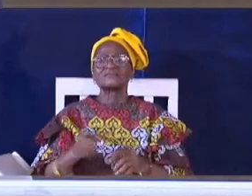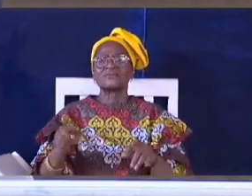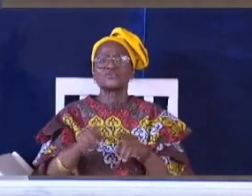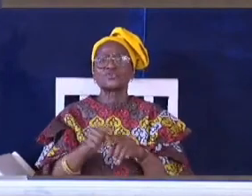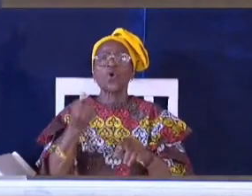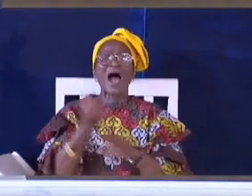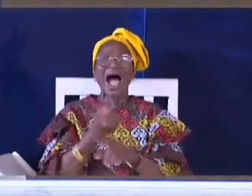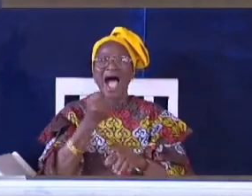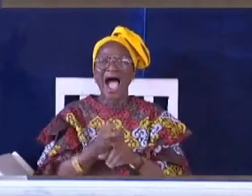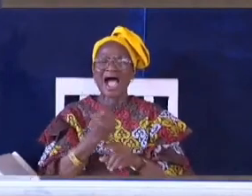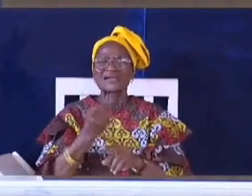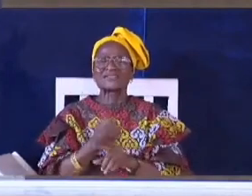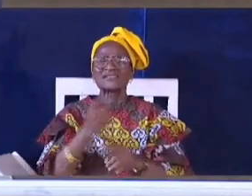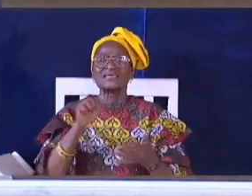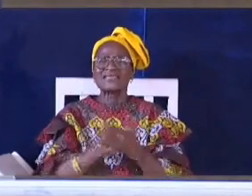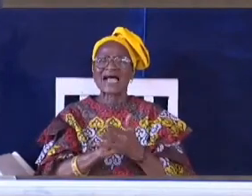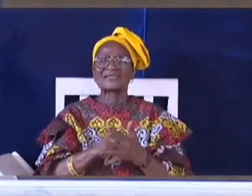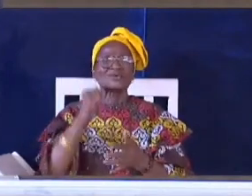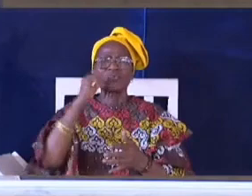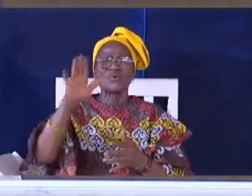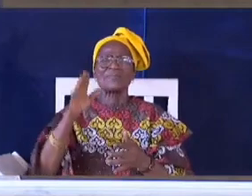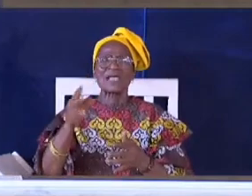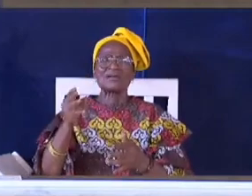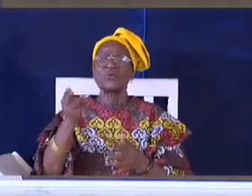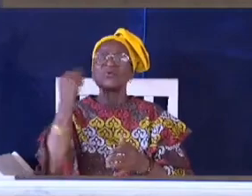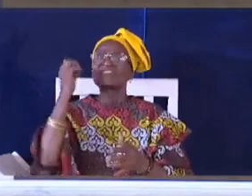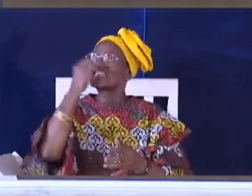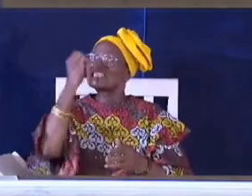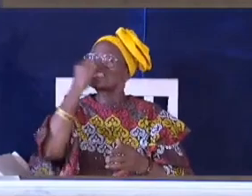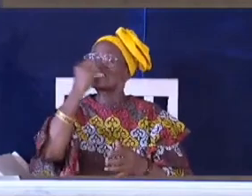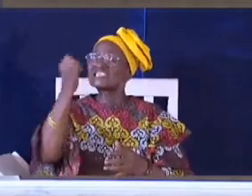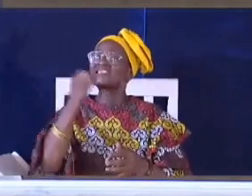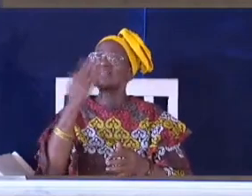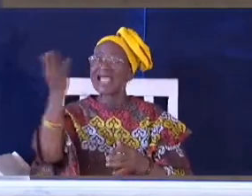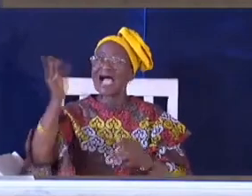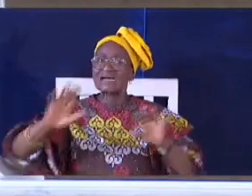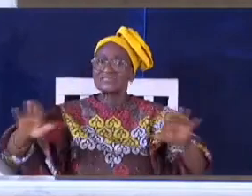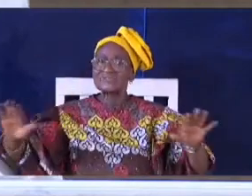So hard that women were already eating their children,